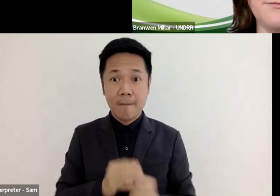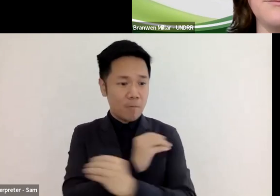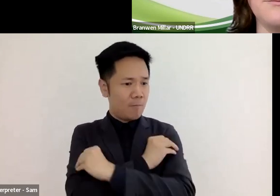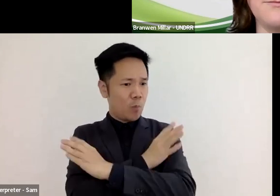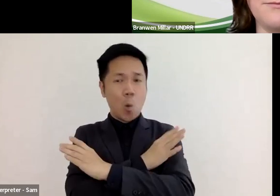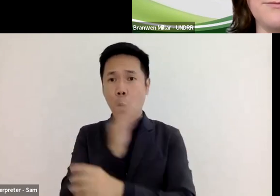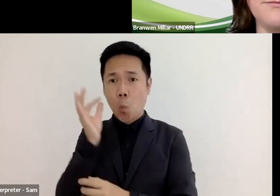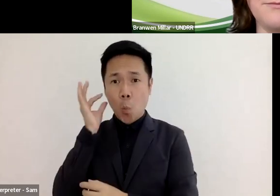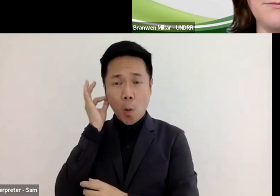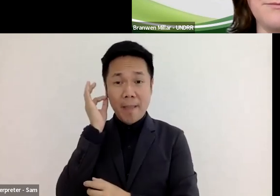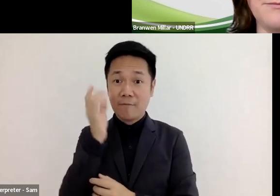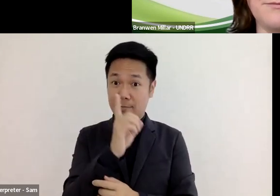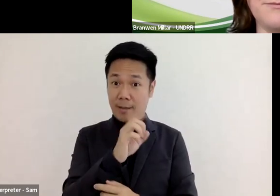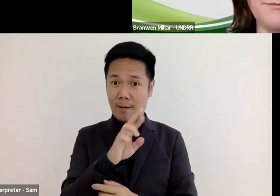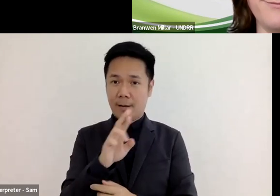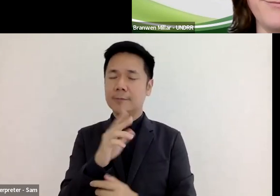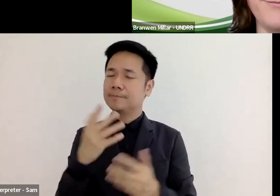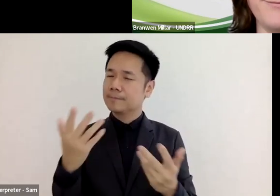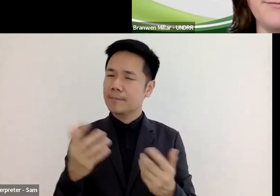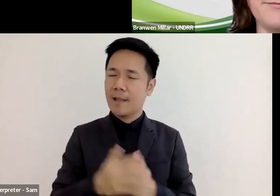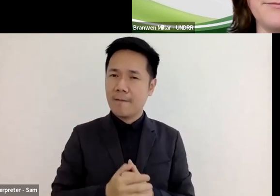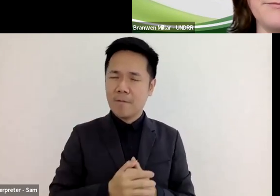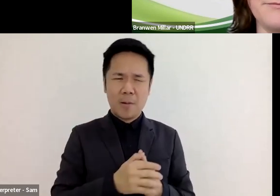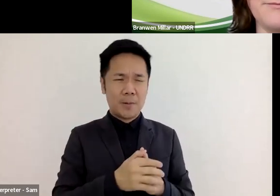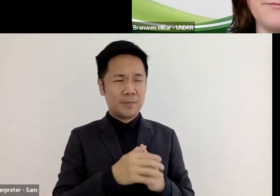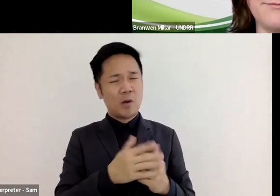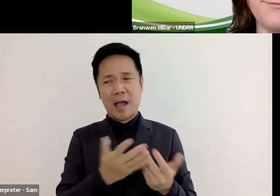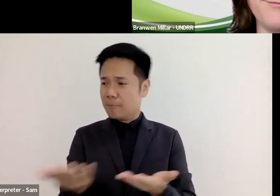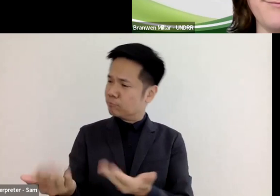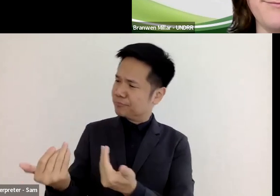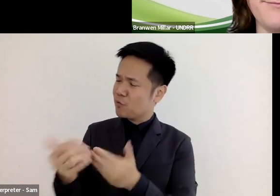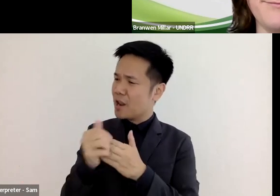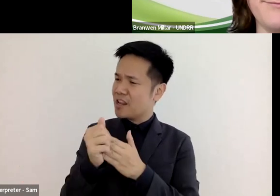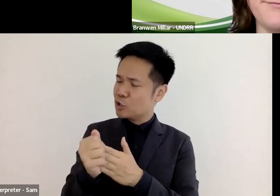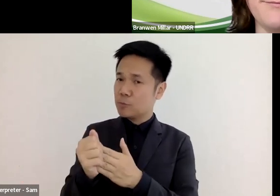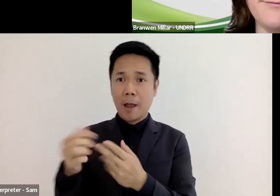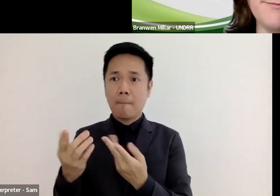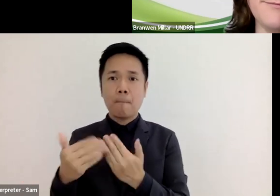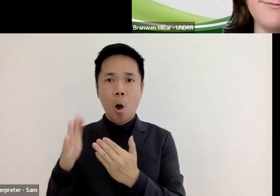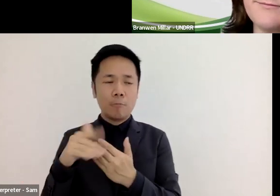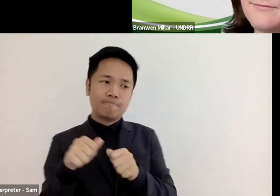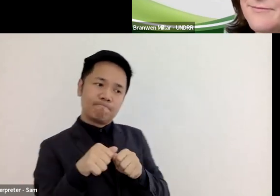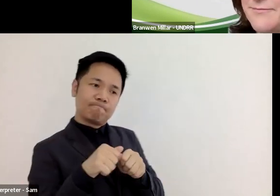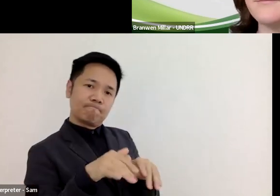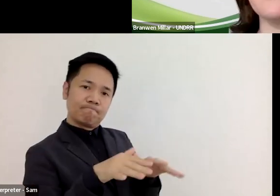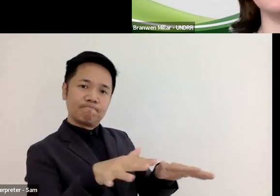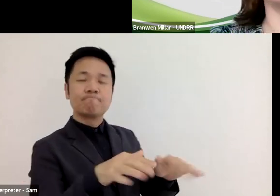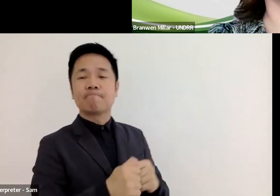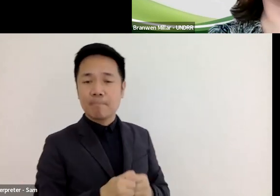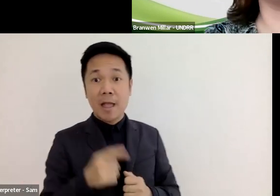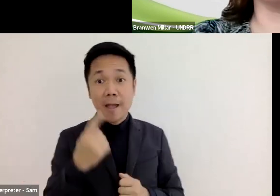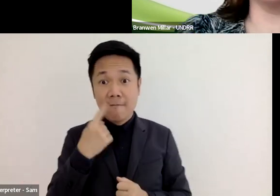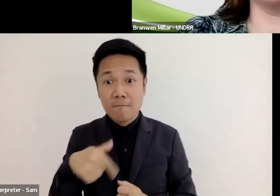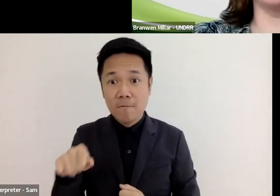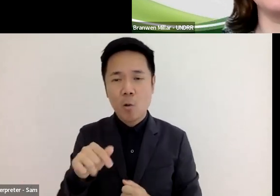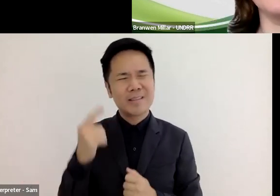in disaster risk reduction to enhance their influence and attain leadership roles. Today's discussion will deepen our understanding of the